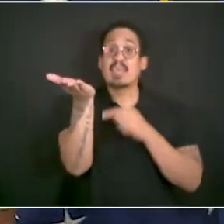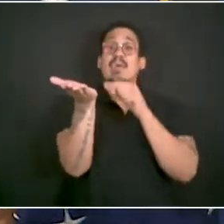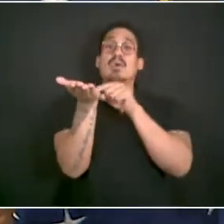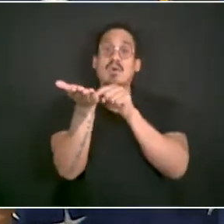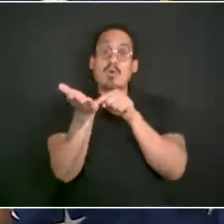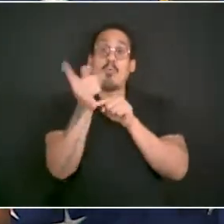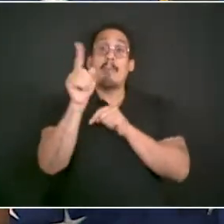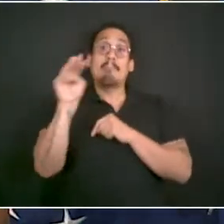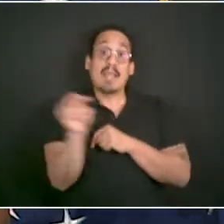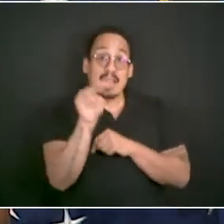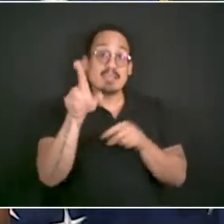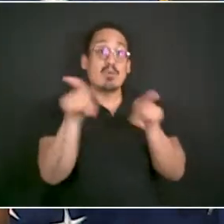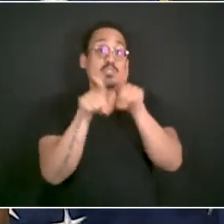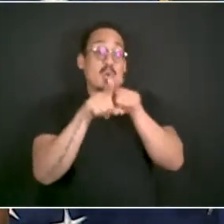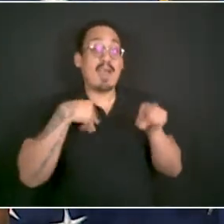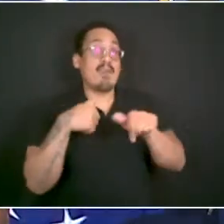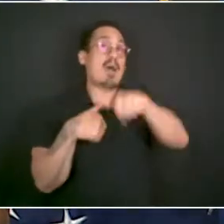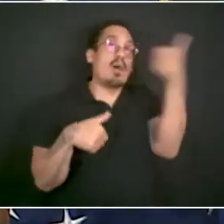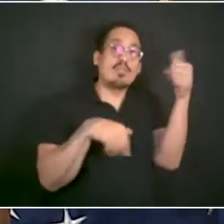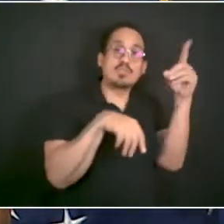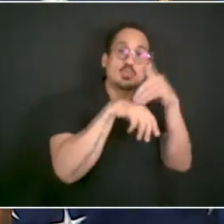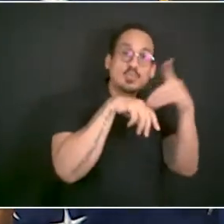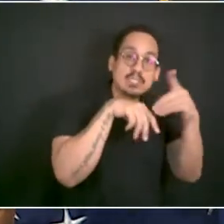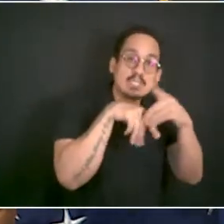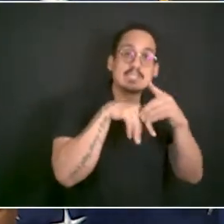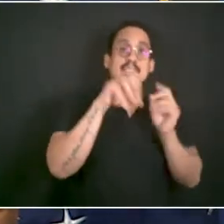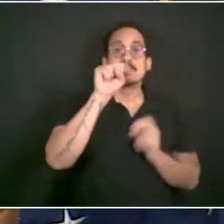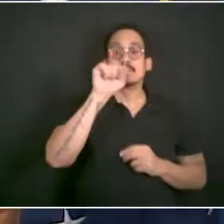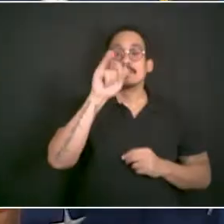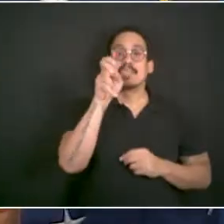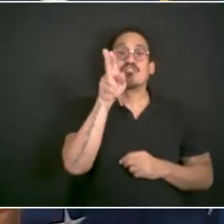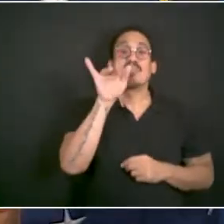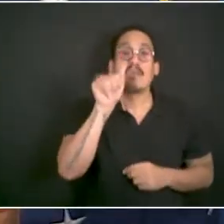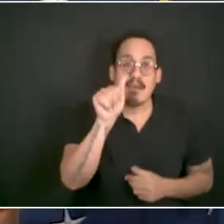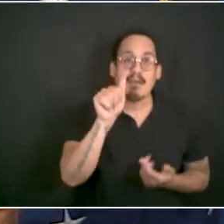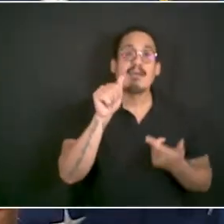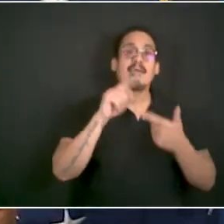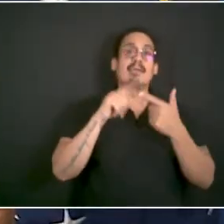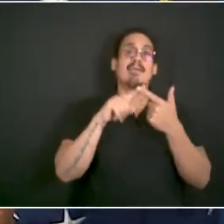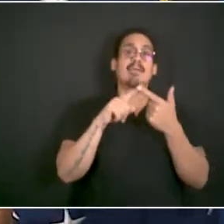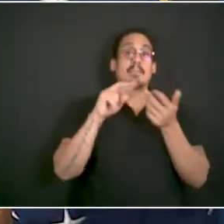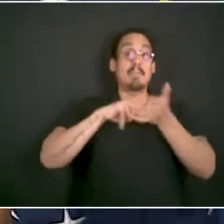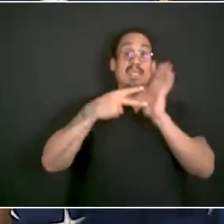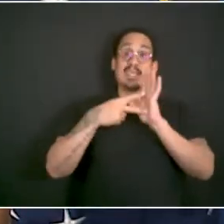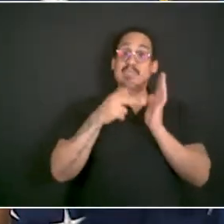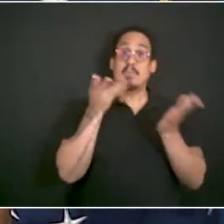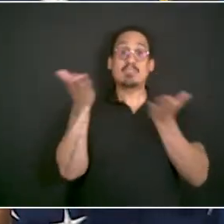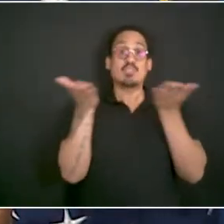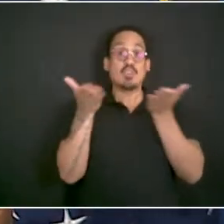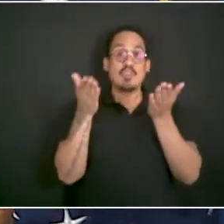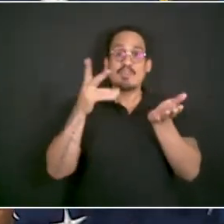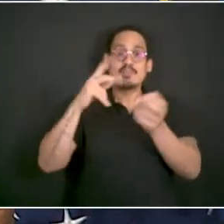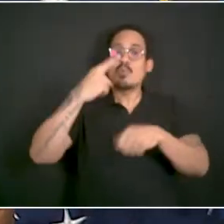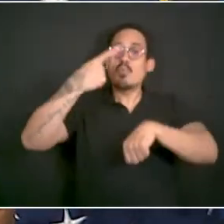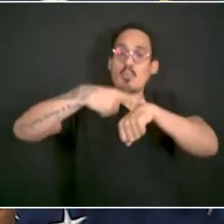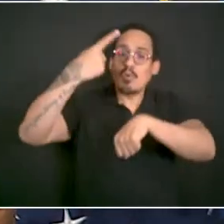think Syria, think other places. More than half deployed more than once. Of those who served,